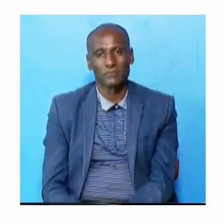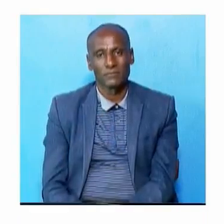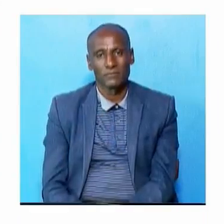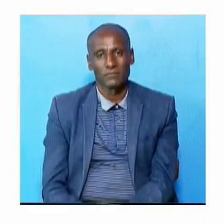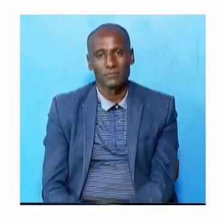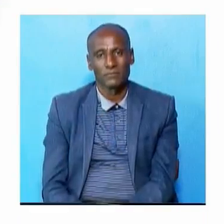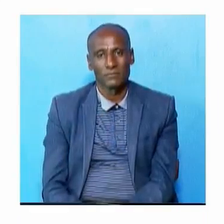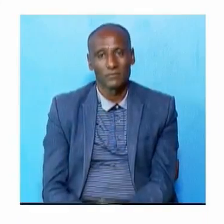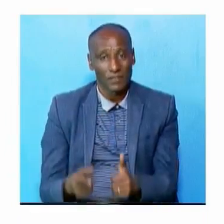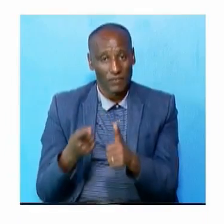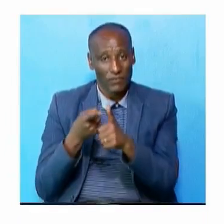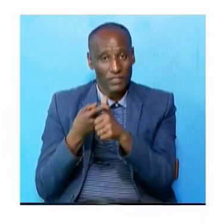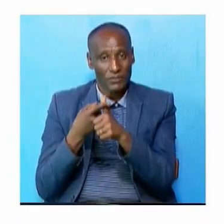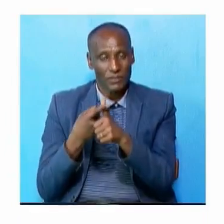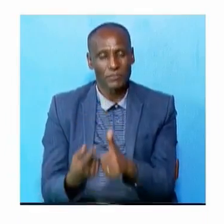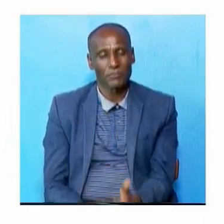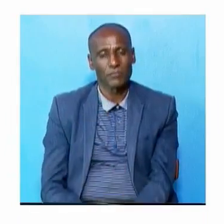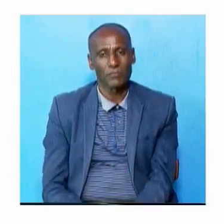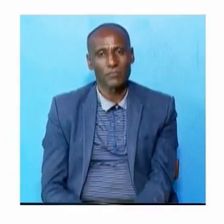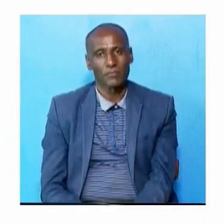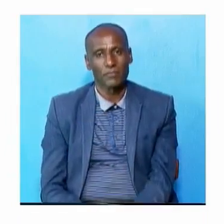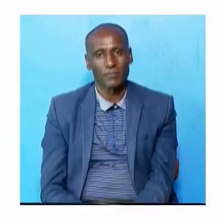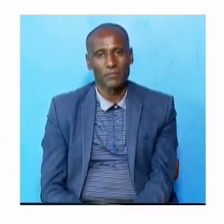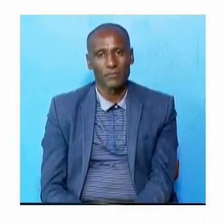The first one.